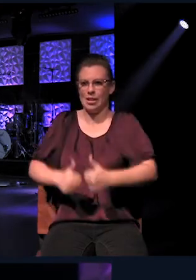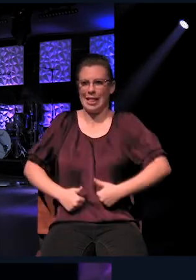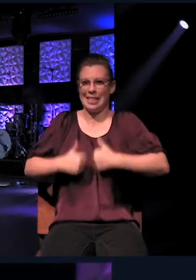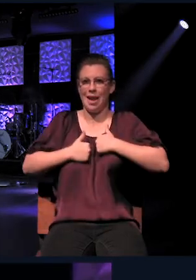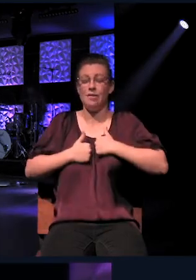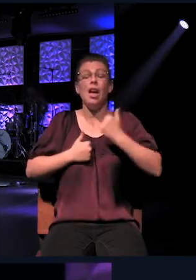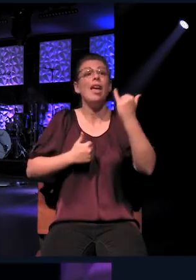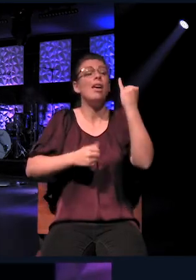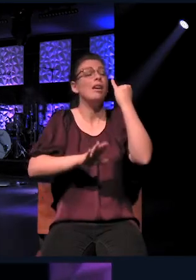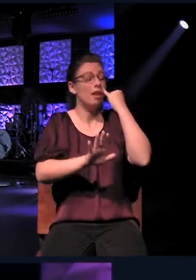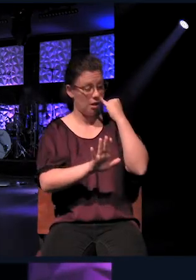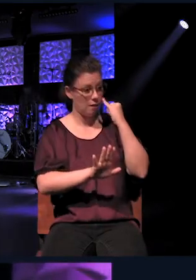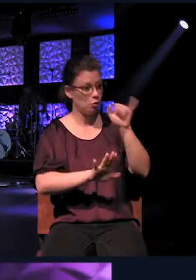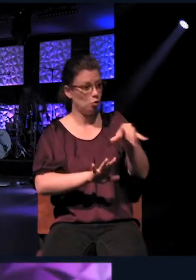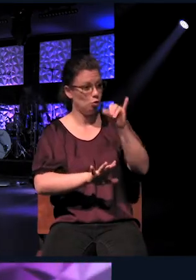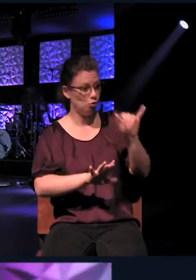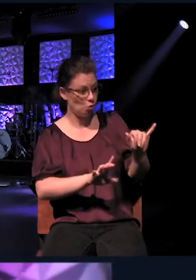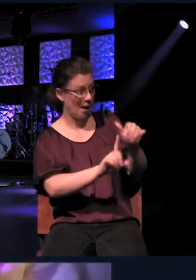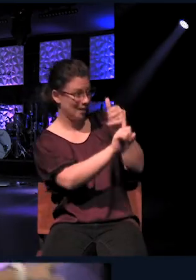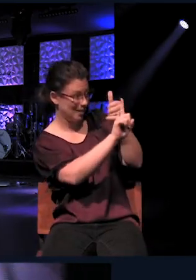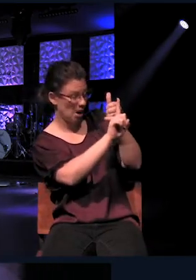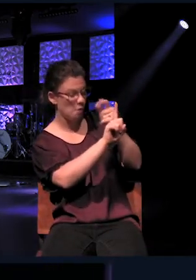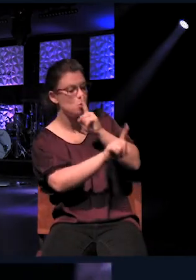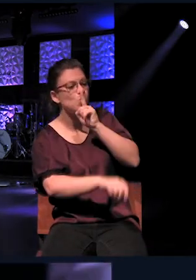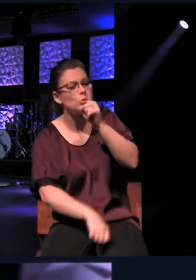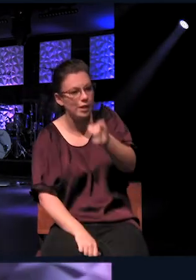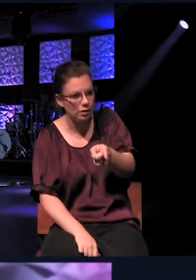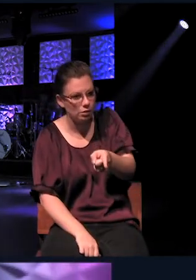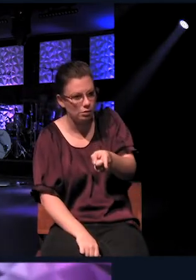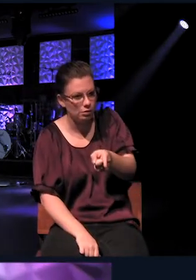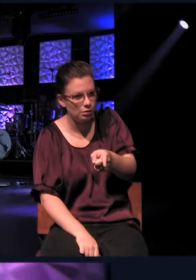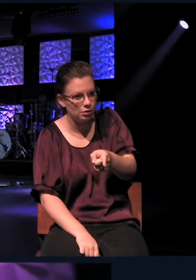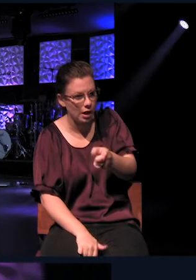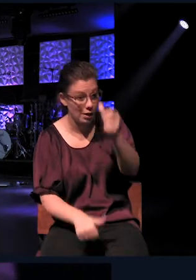And I know we all have people in our lives that are jerks.